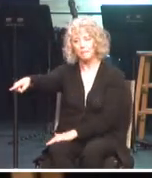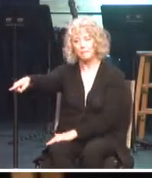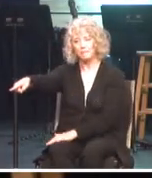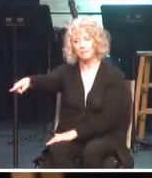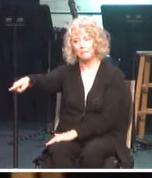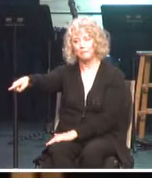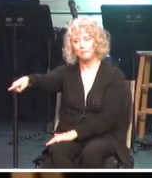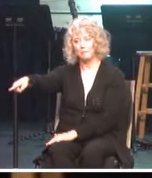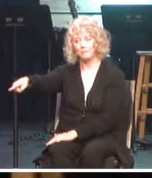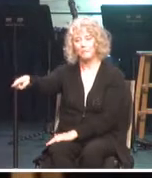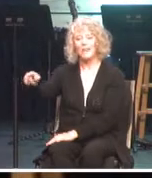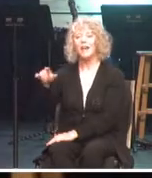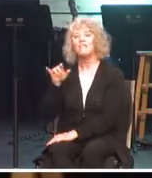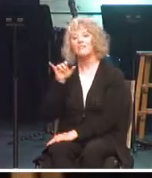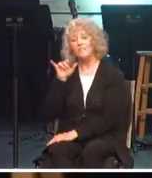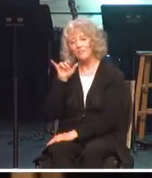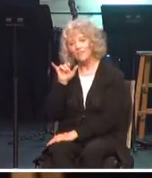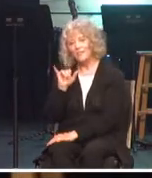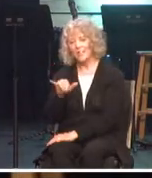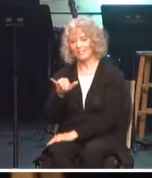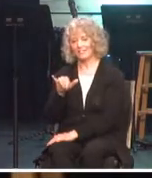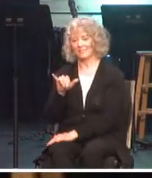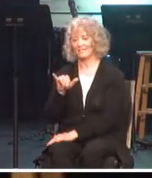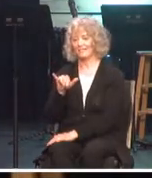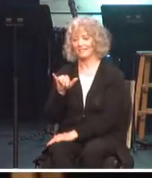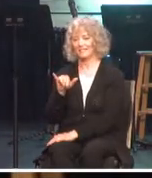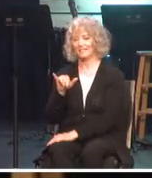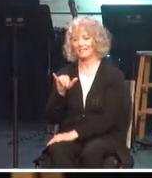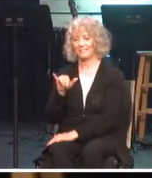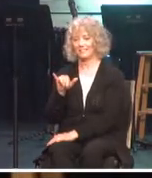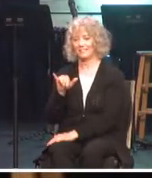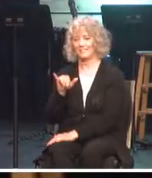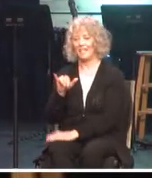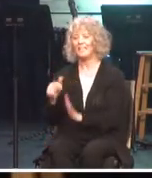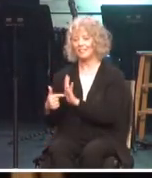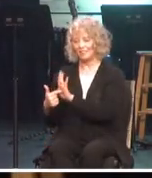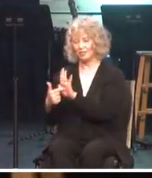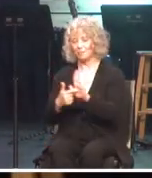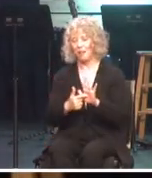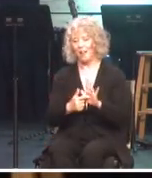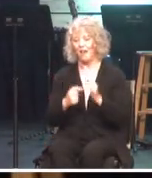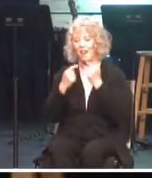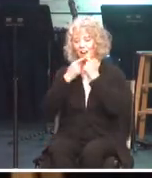This is a condition, this is the condition of every fallen heart